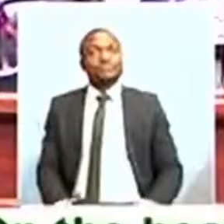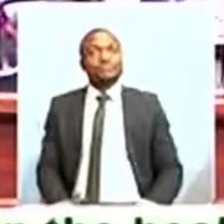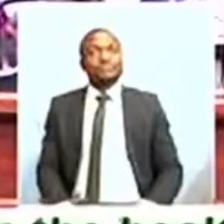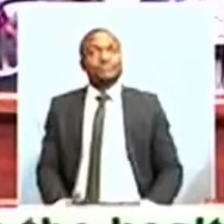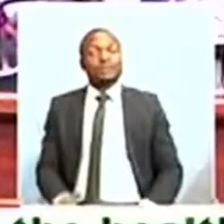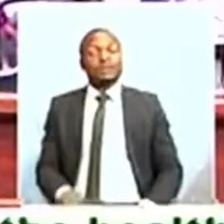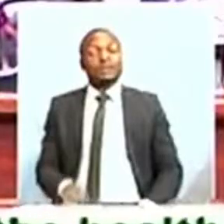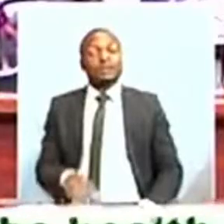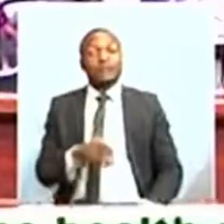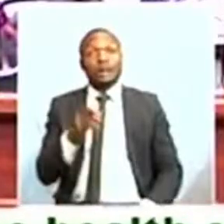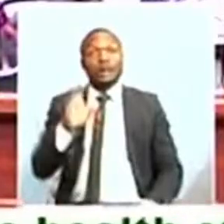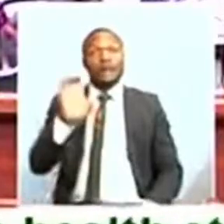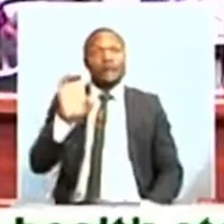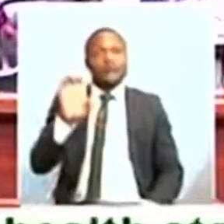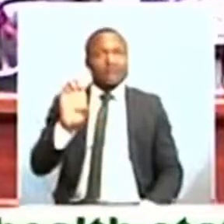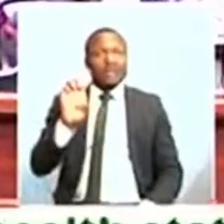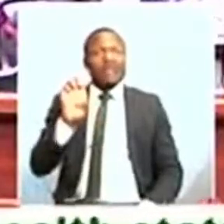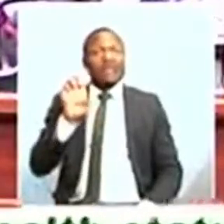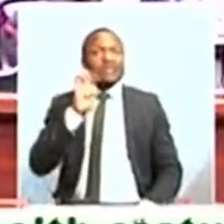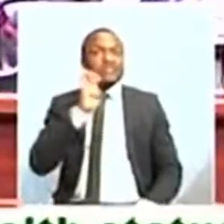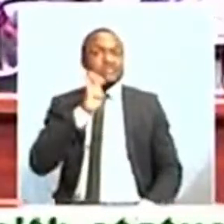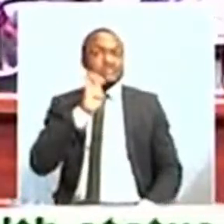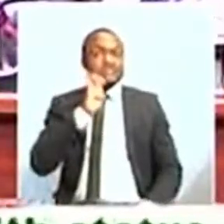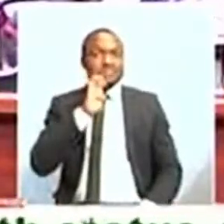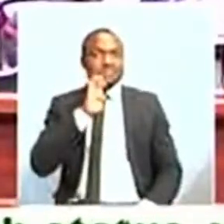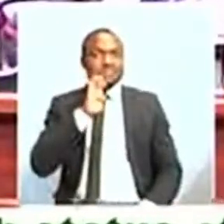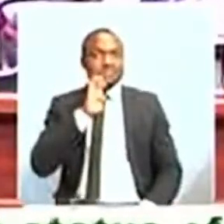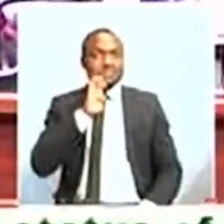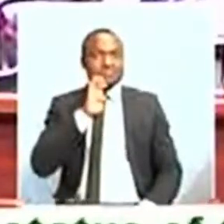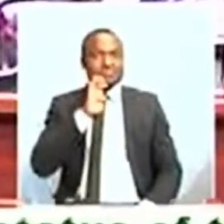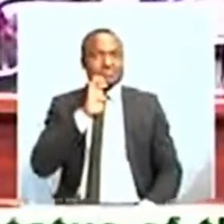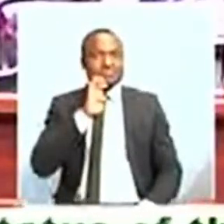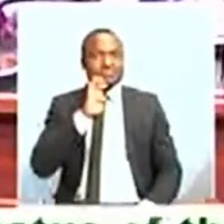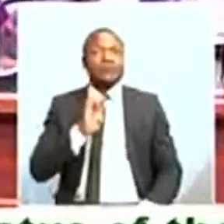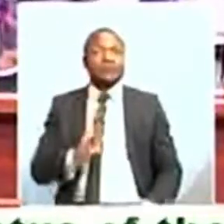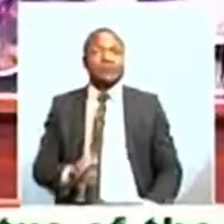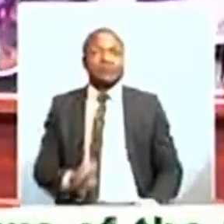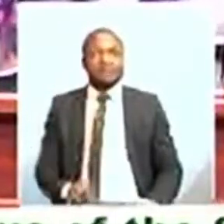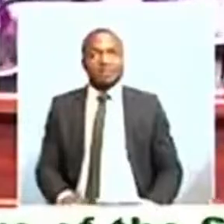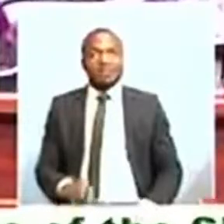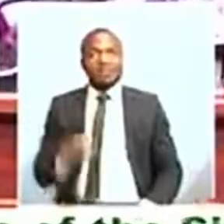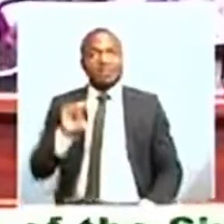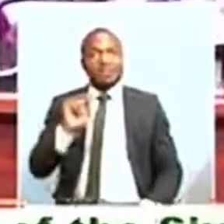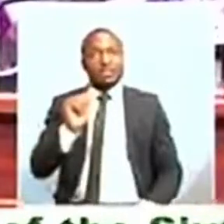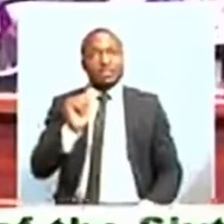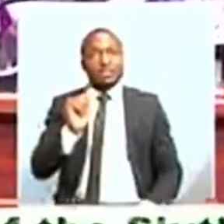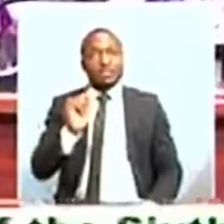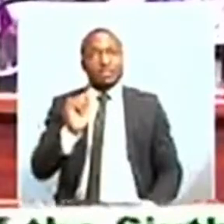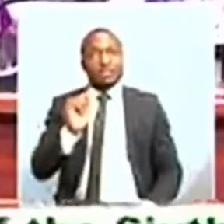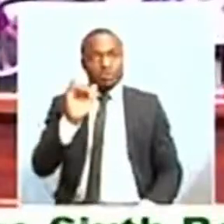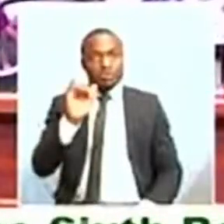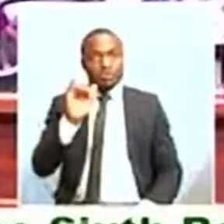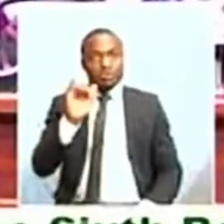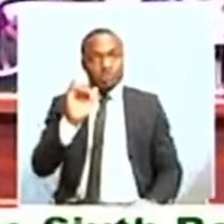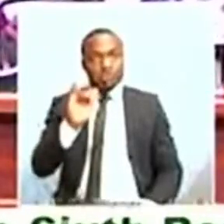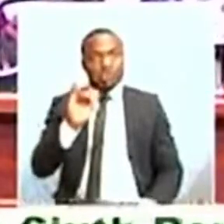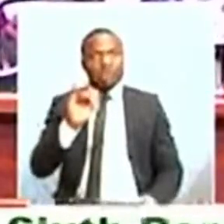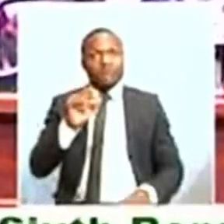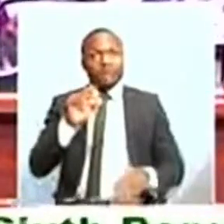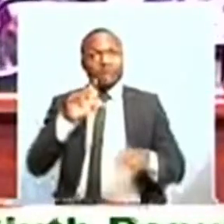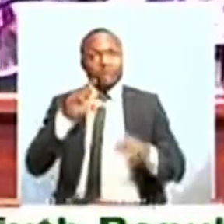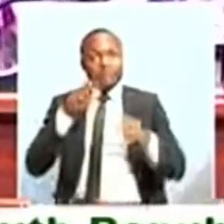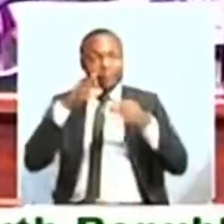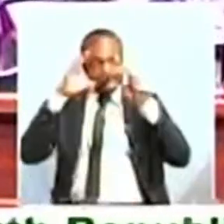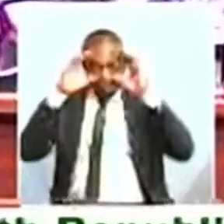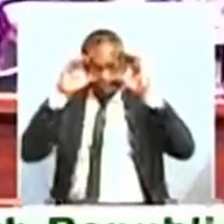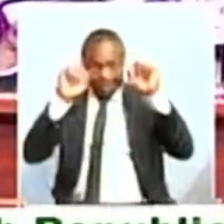Edith Zewalani Nawakwi, President of the Forum for Democracy and Development.